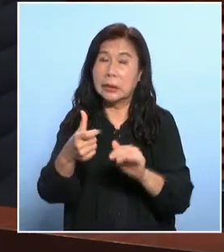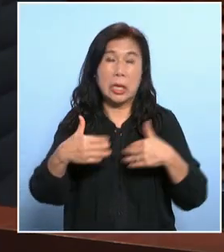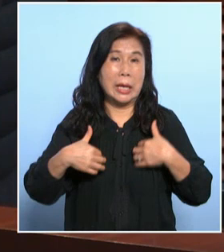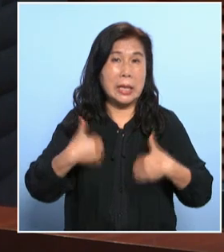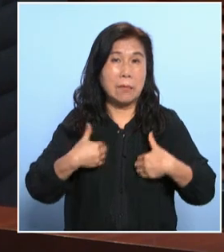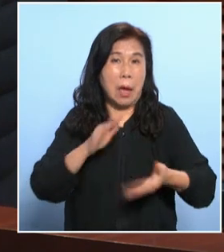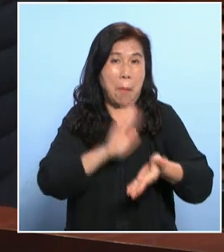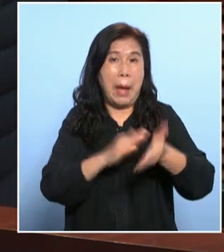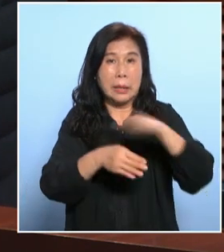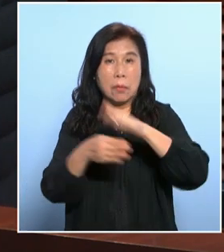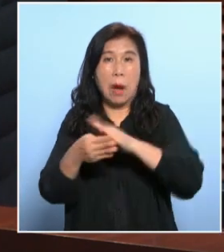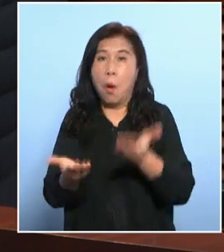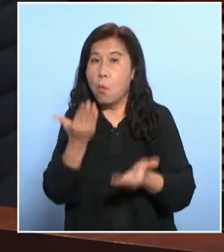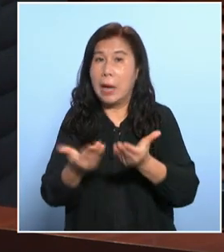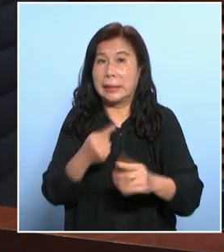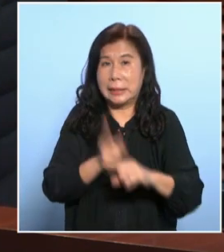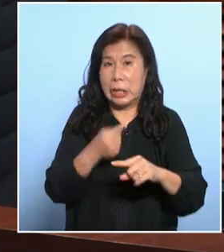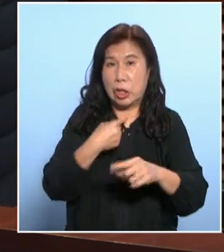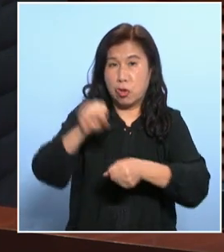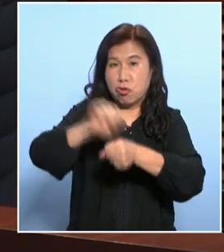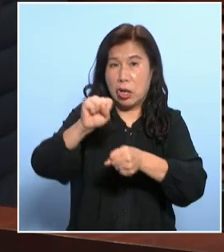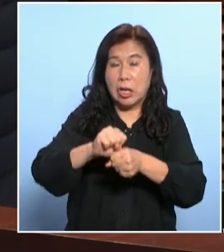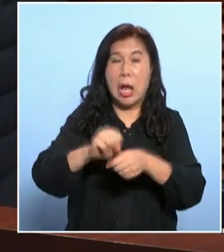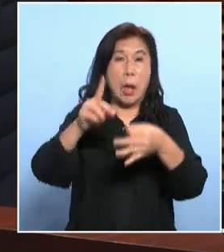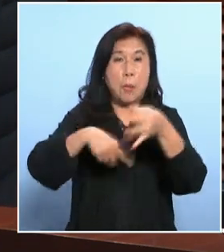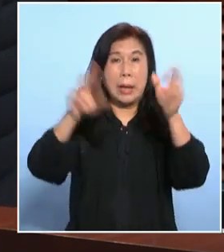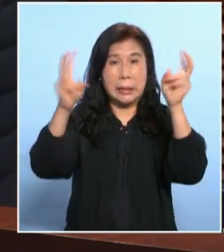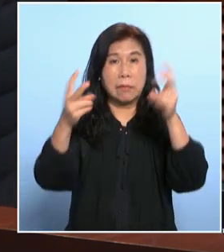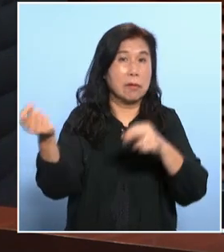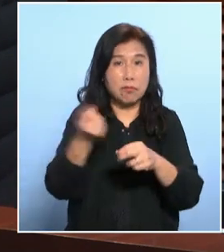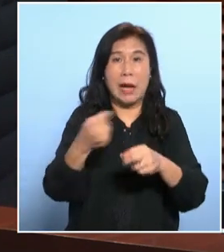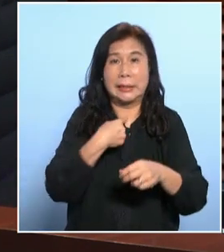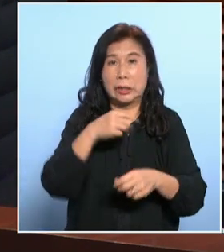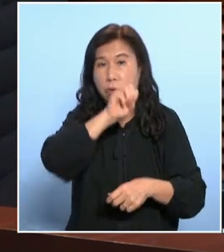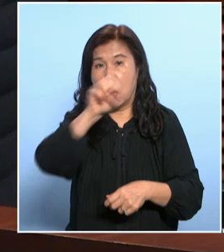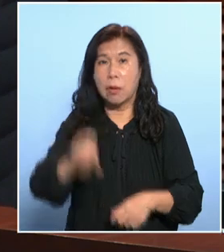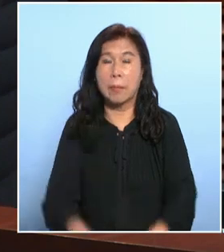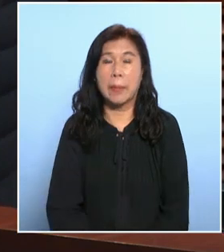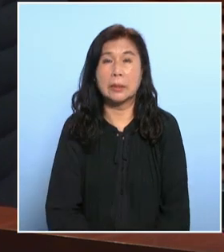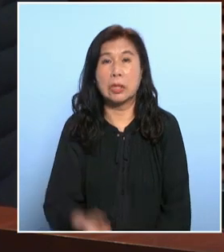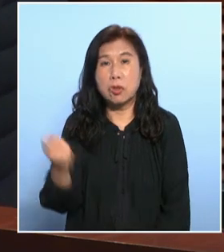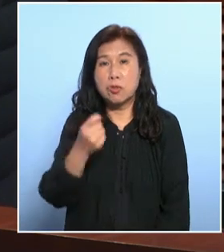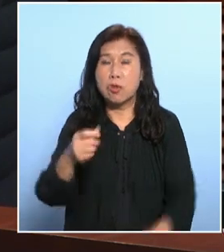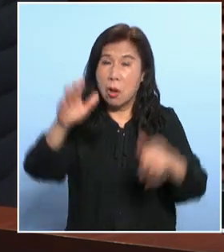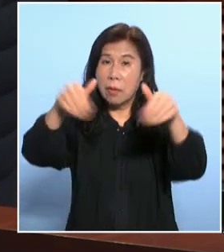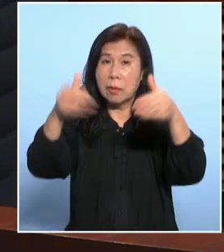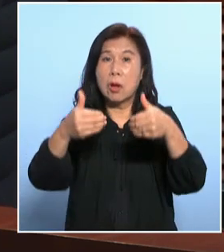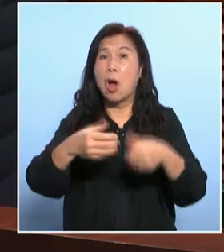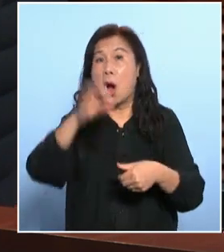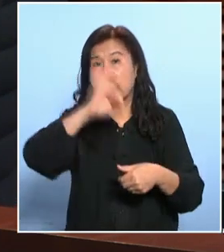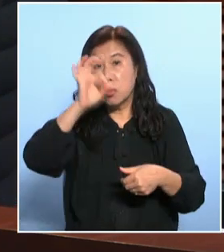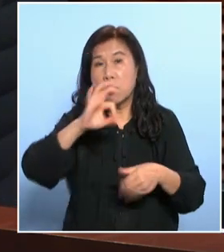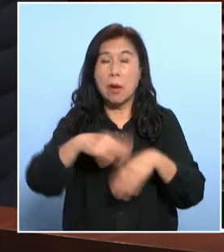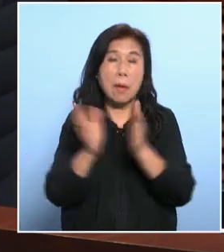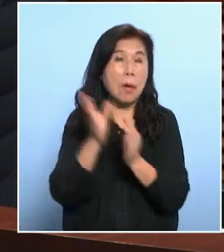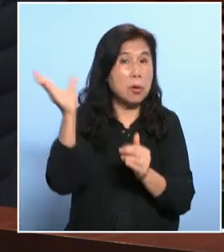about the public health service charges, especially it will be increased for